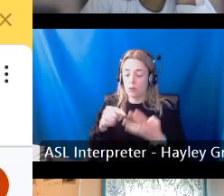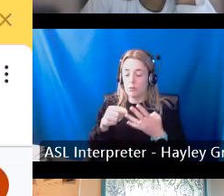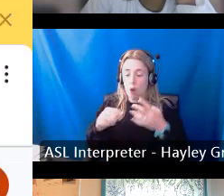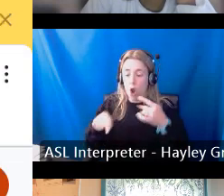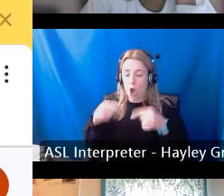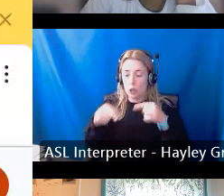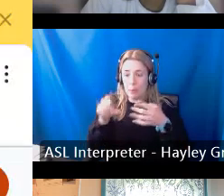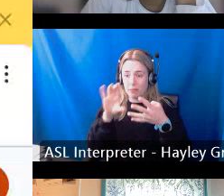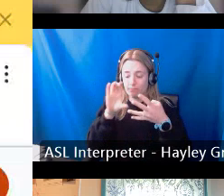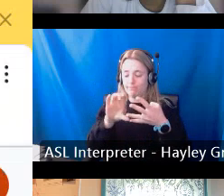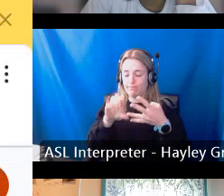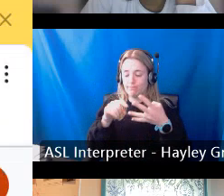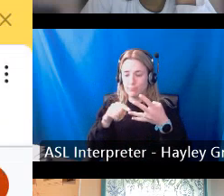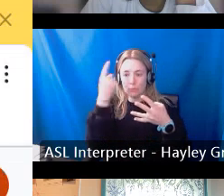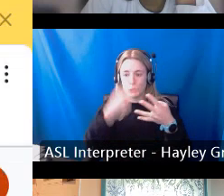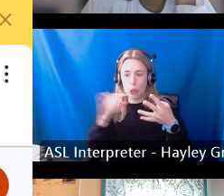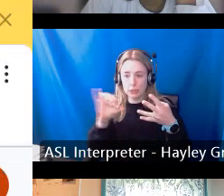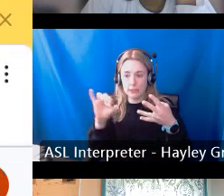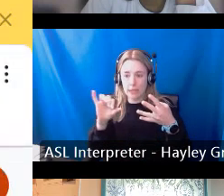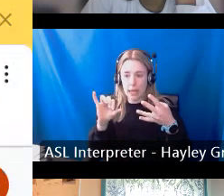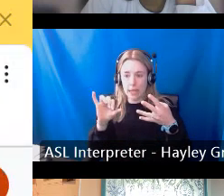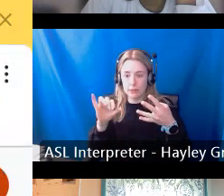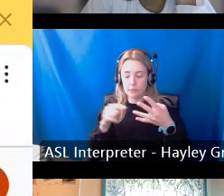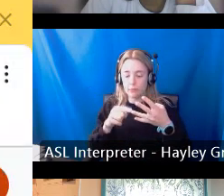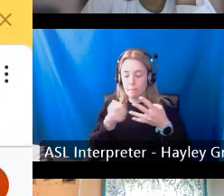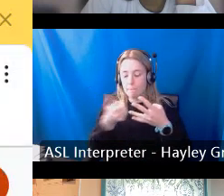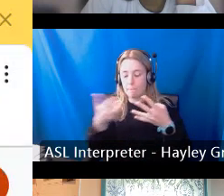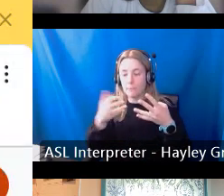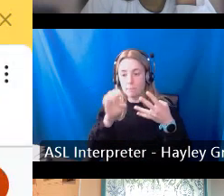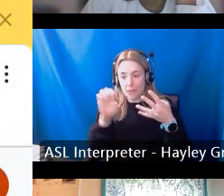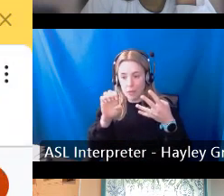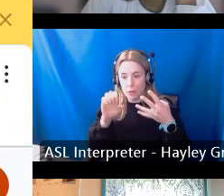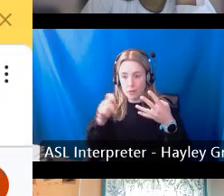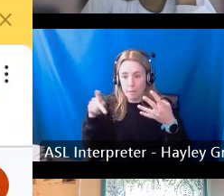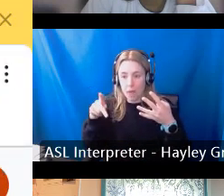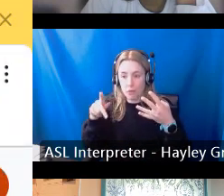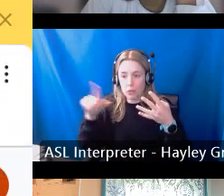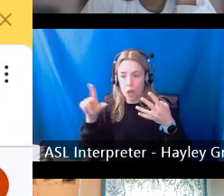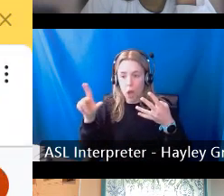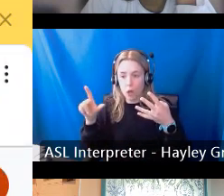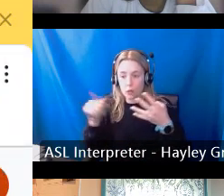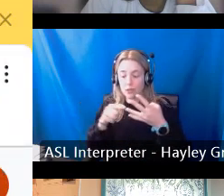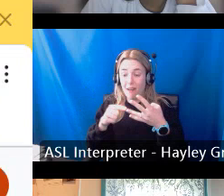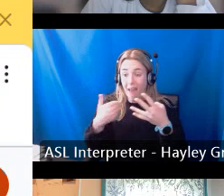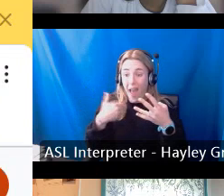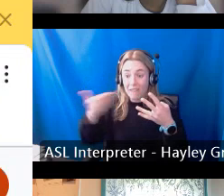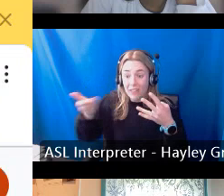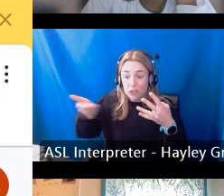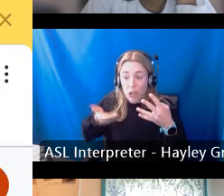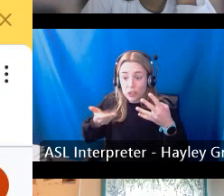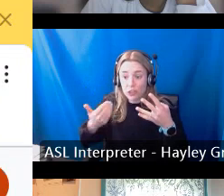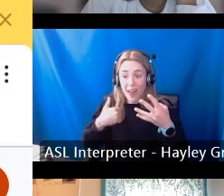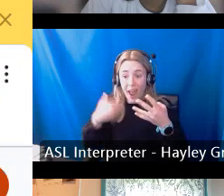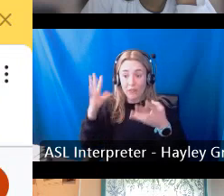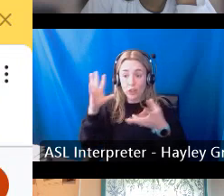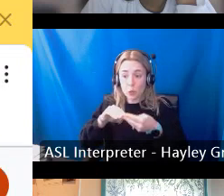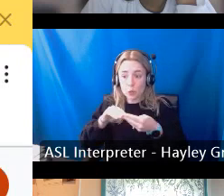like. Okay? You're not writing an introduction to your argument section. You're only writing about your argument.